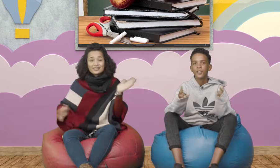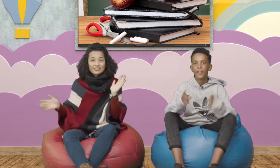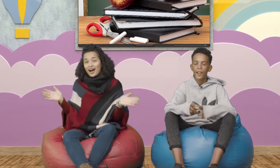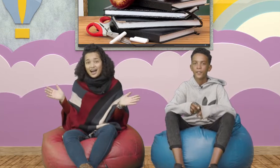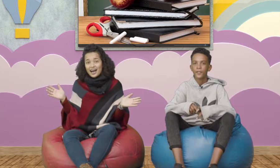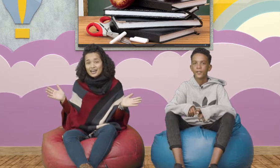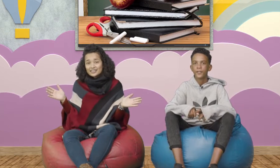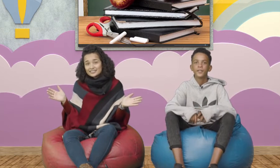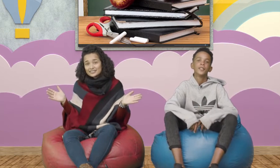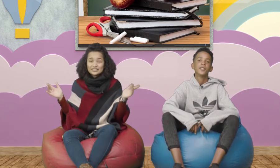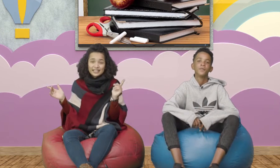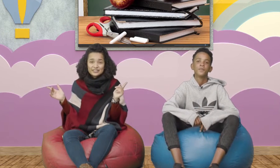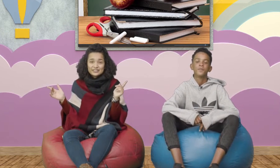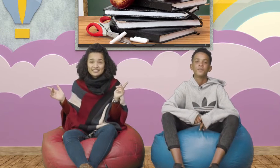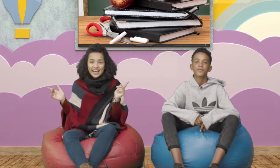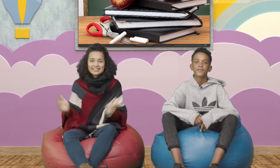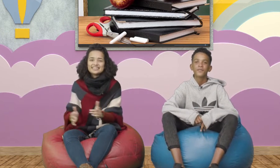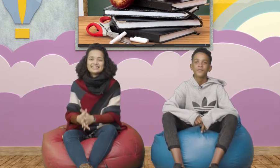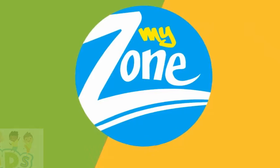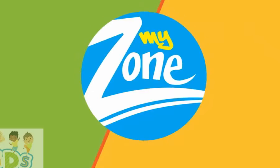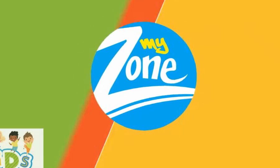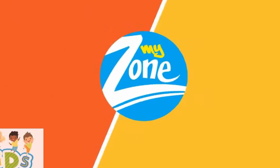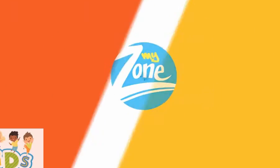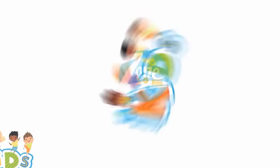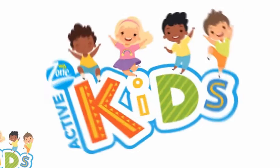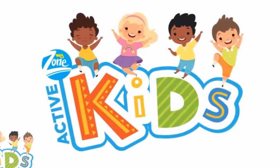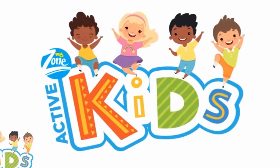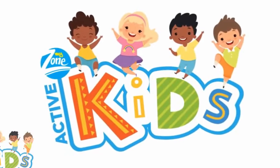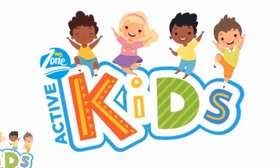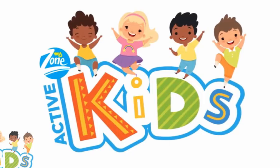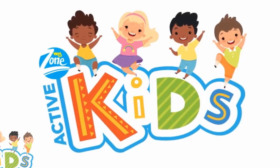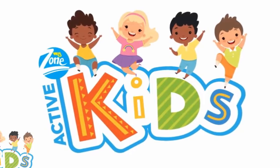and crafts. So stay tuned for that.